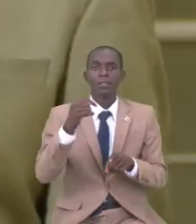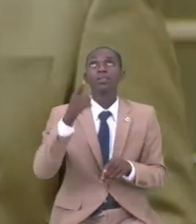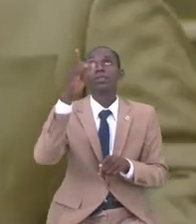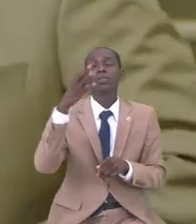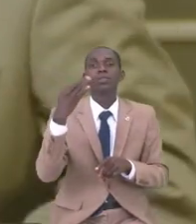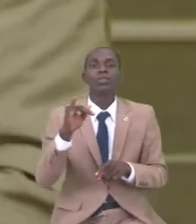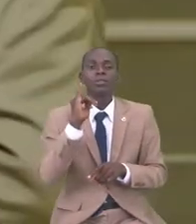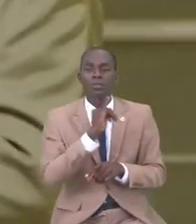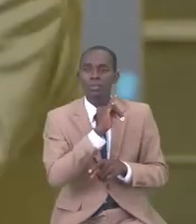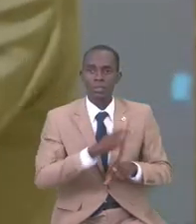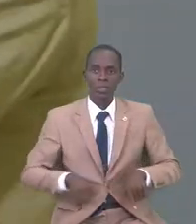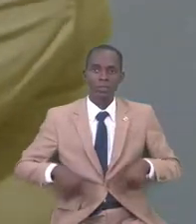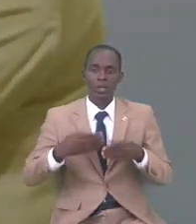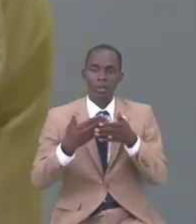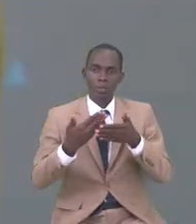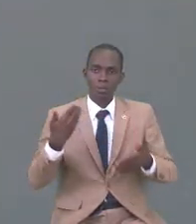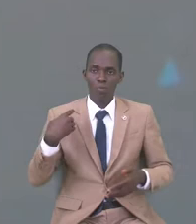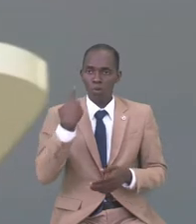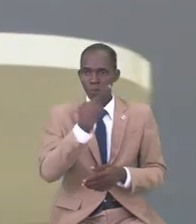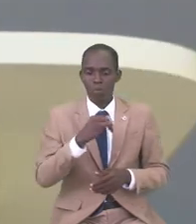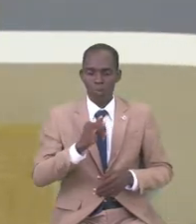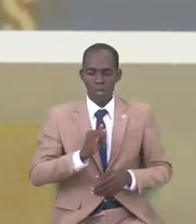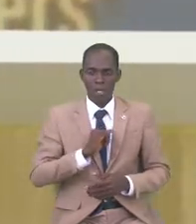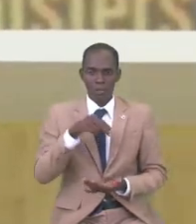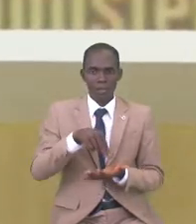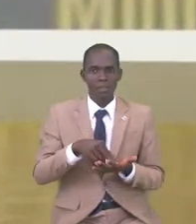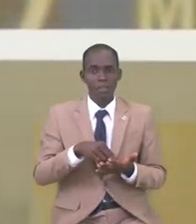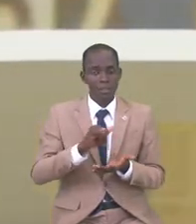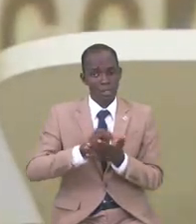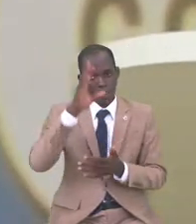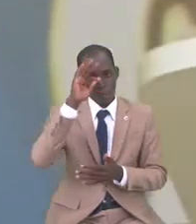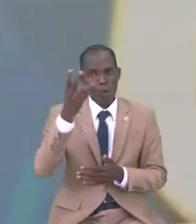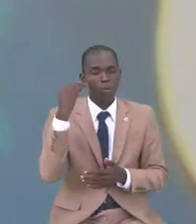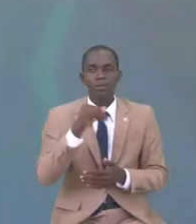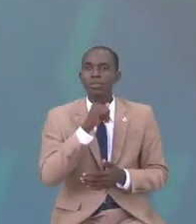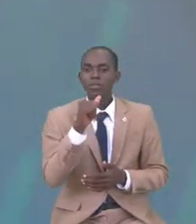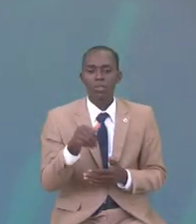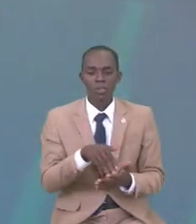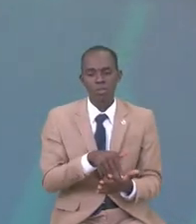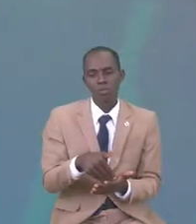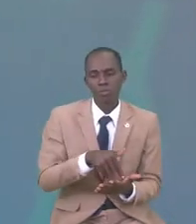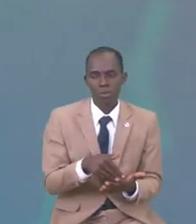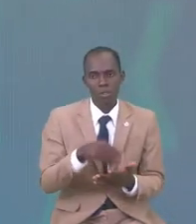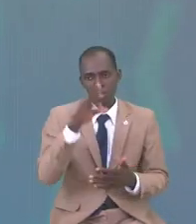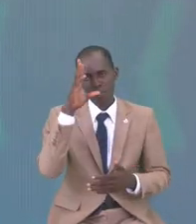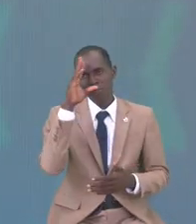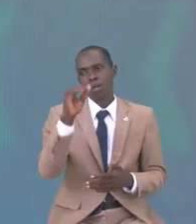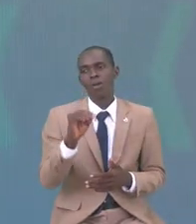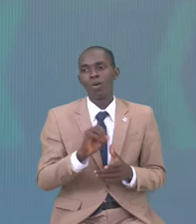stand." It wasn't a wee man. A wee man. It was